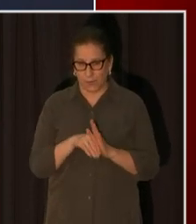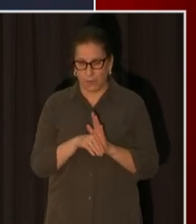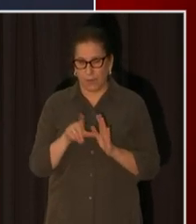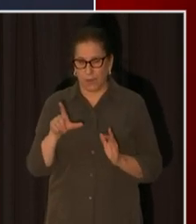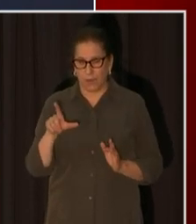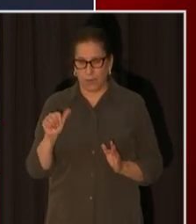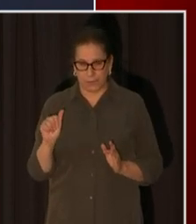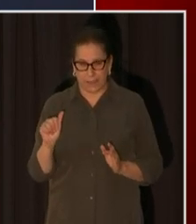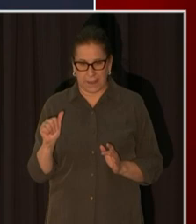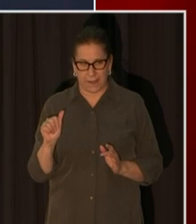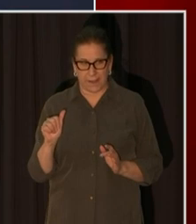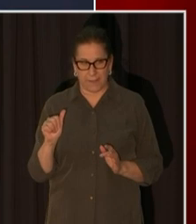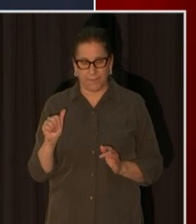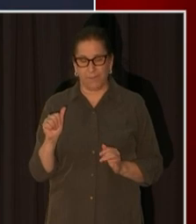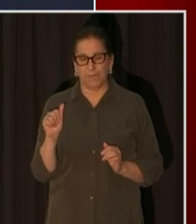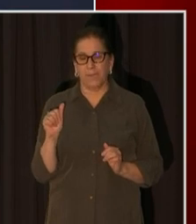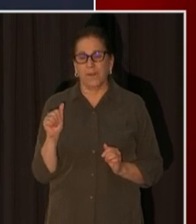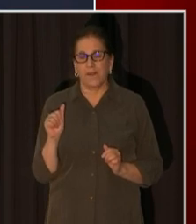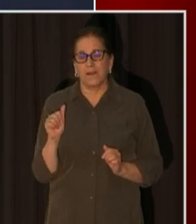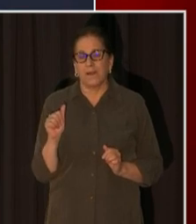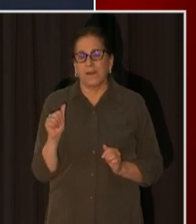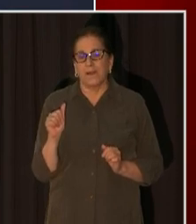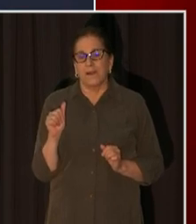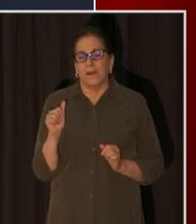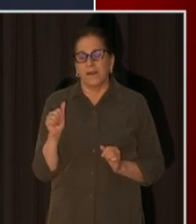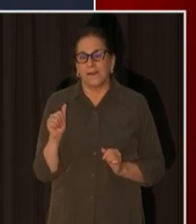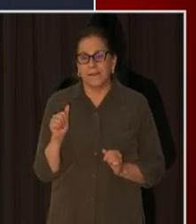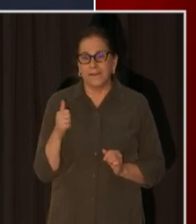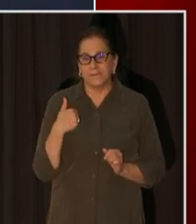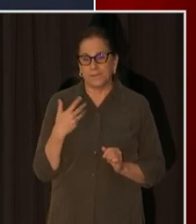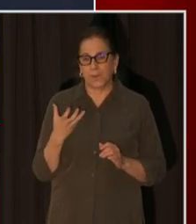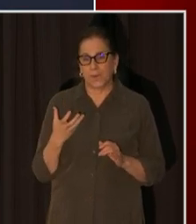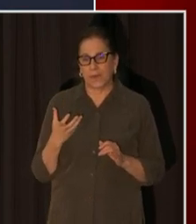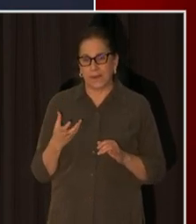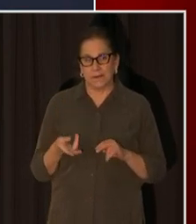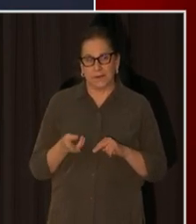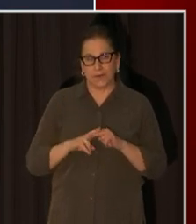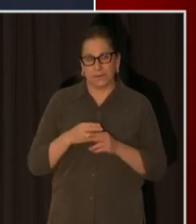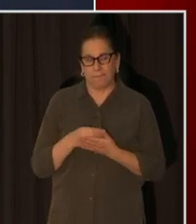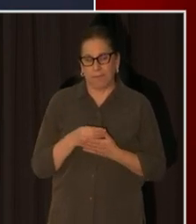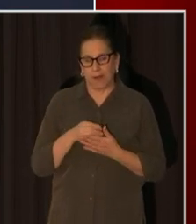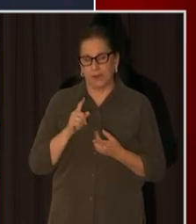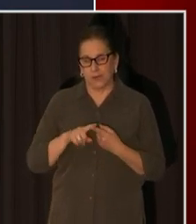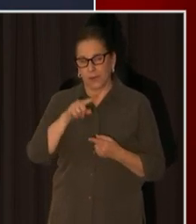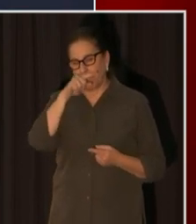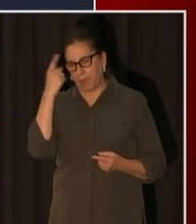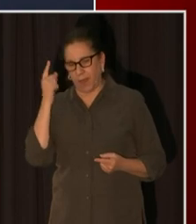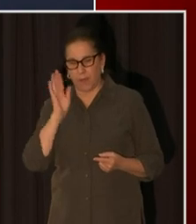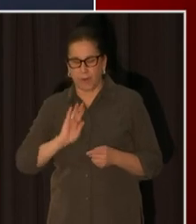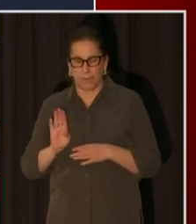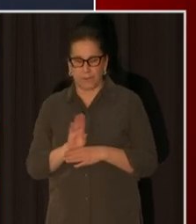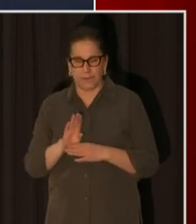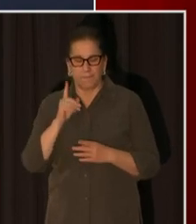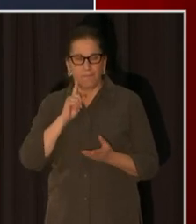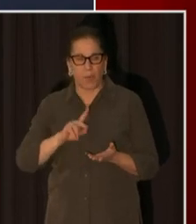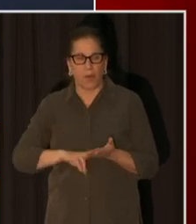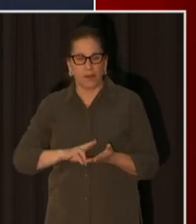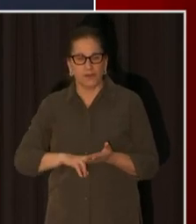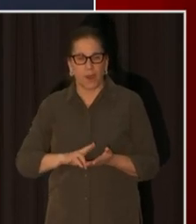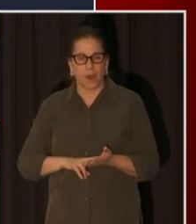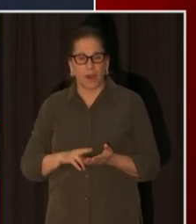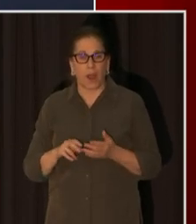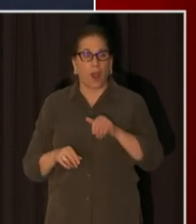thought about response, have you seen a best practice approach that you would highlight to address one of these